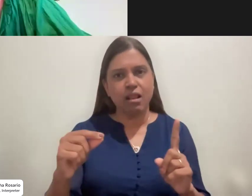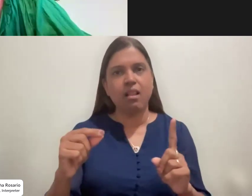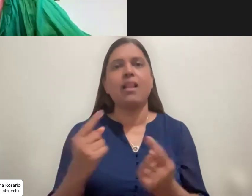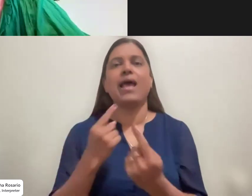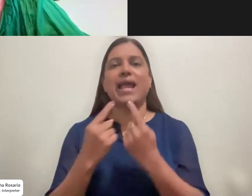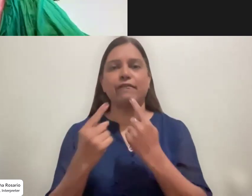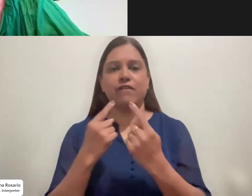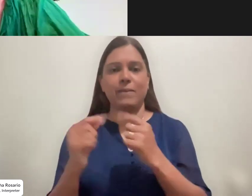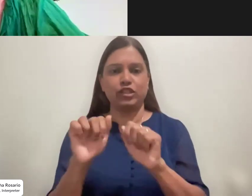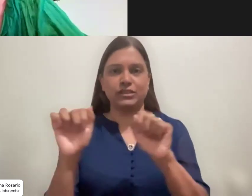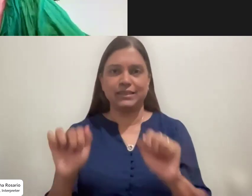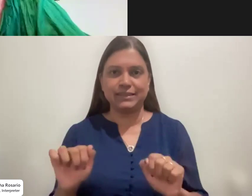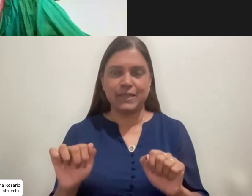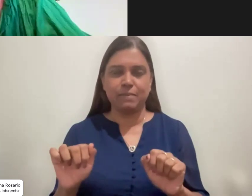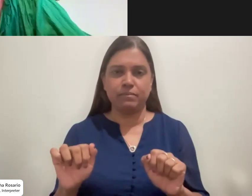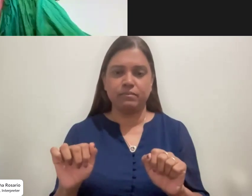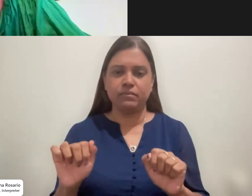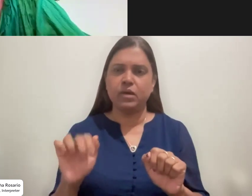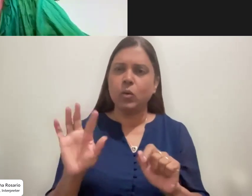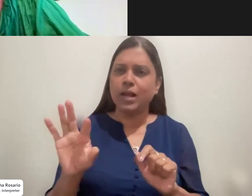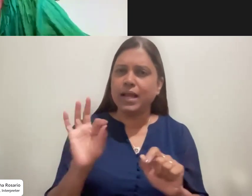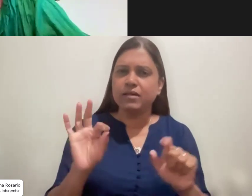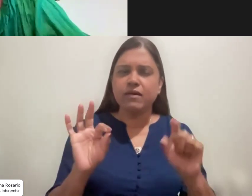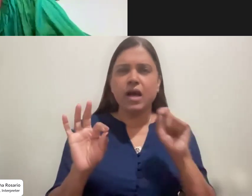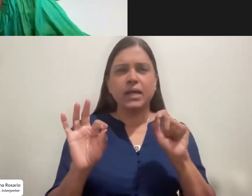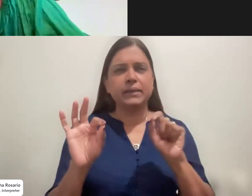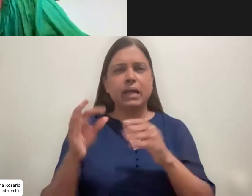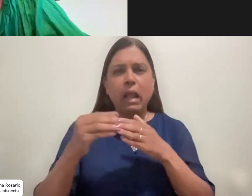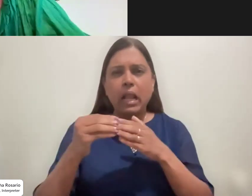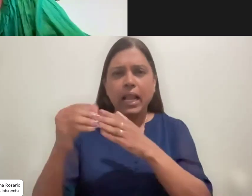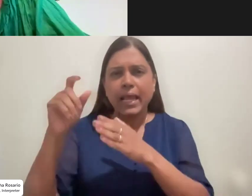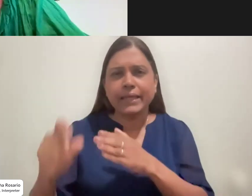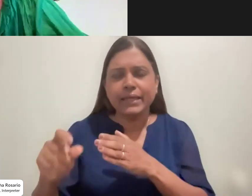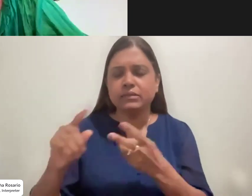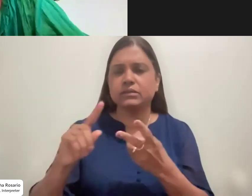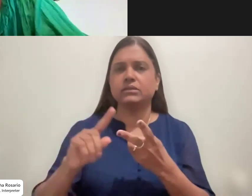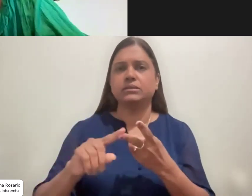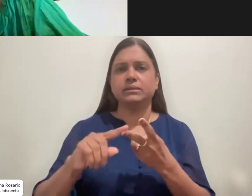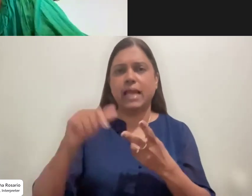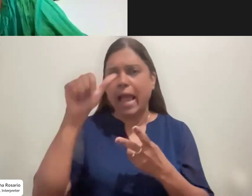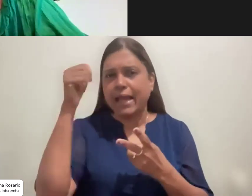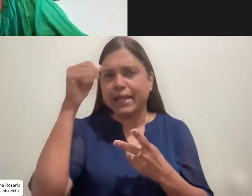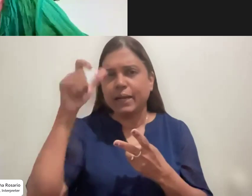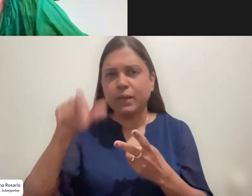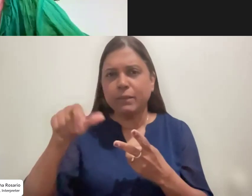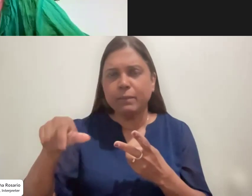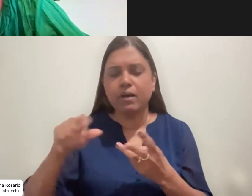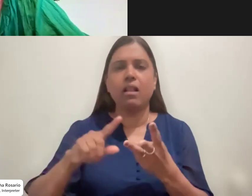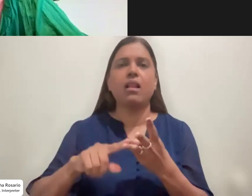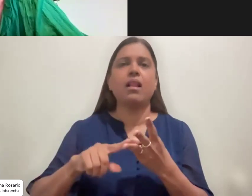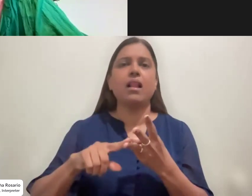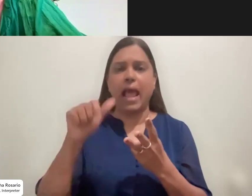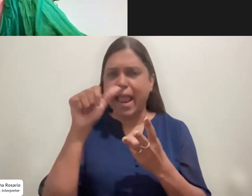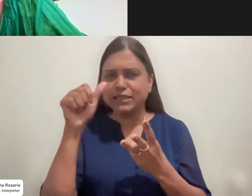We invite thought leaders, academia, experts, and disabled people to